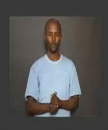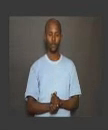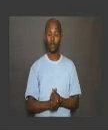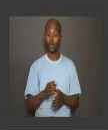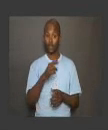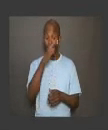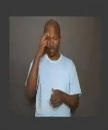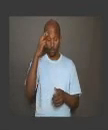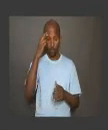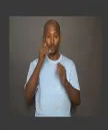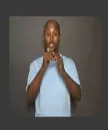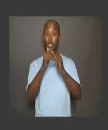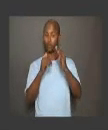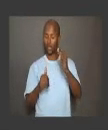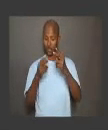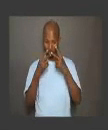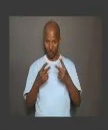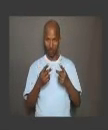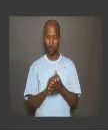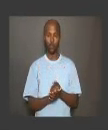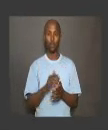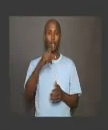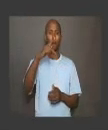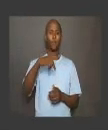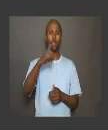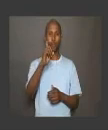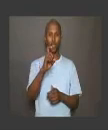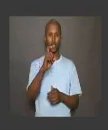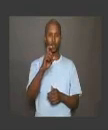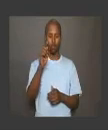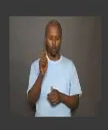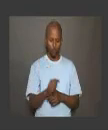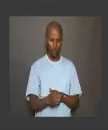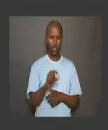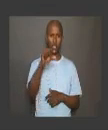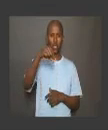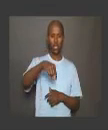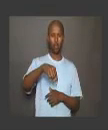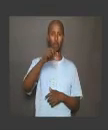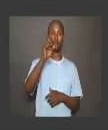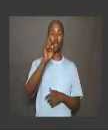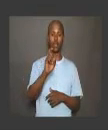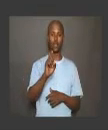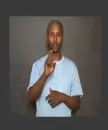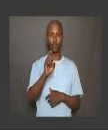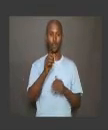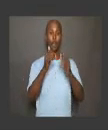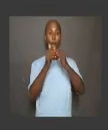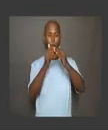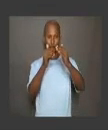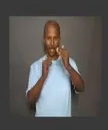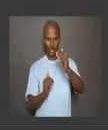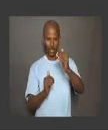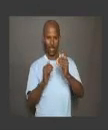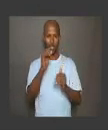In the case of subtraction, P of x over Q of x